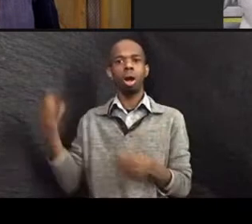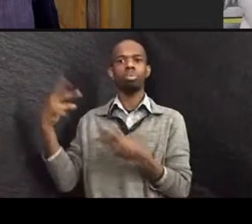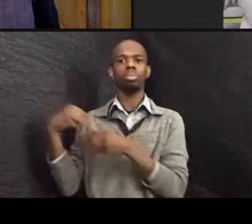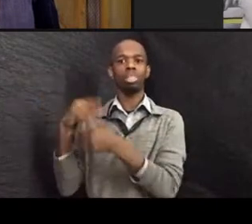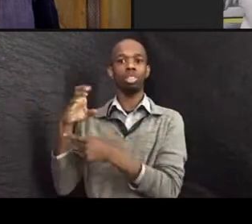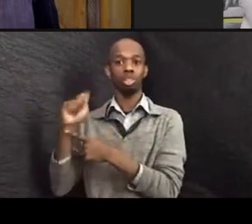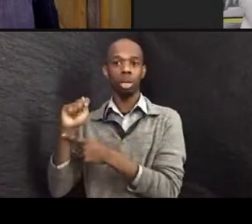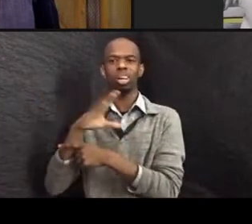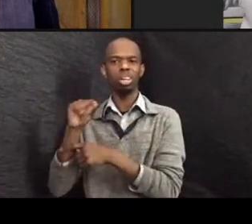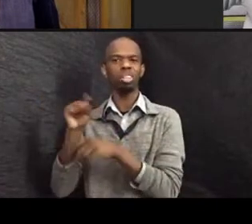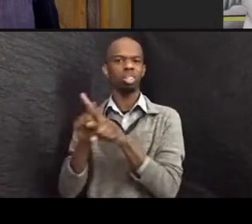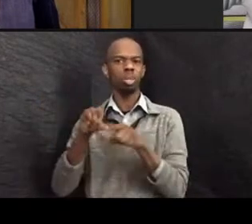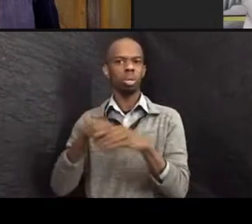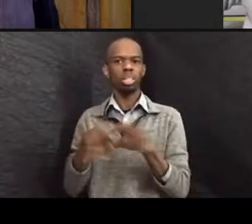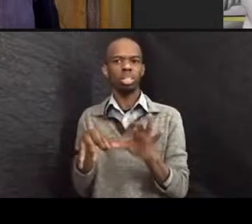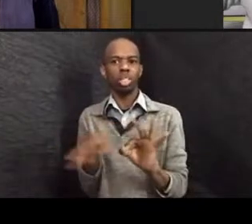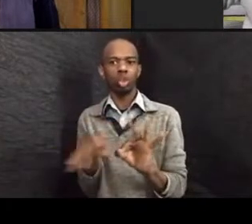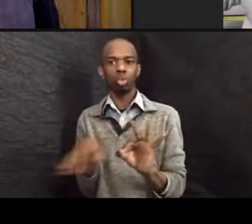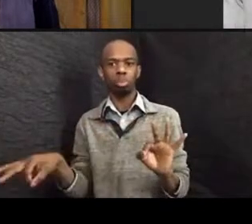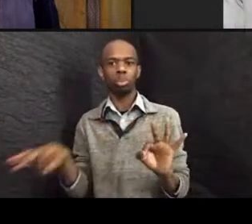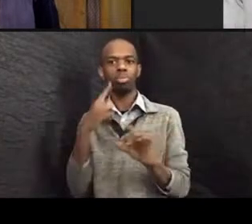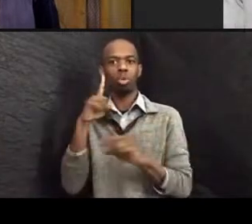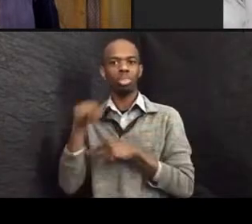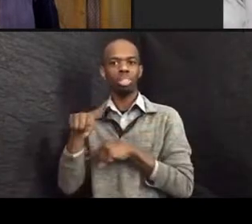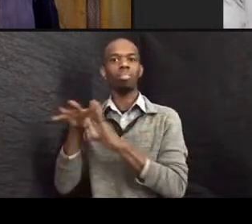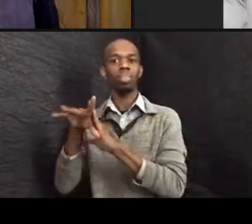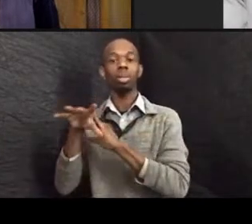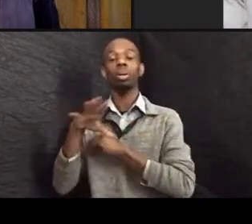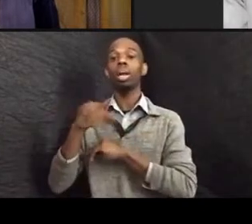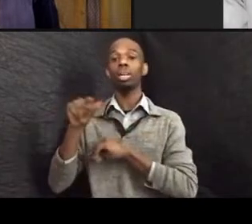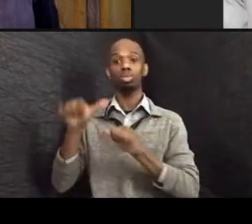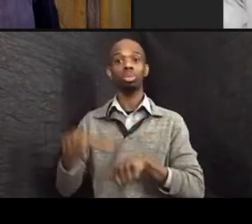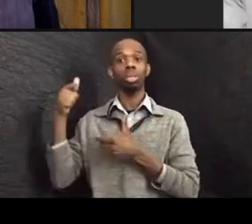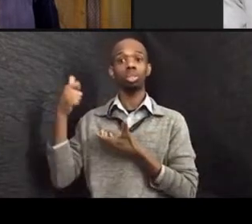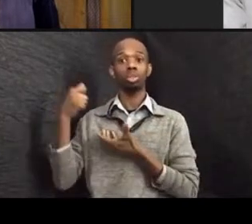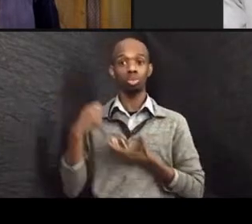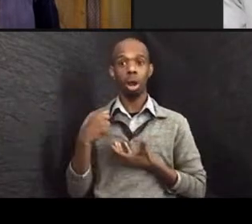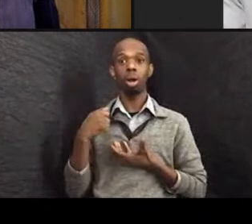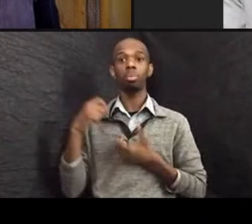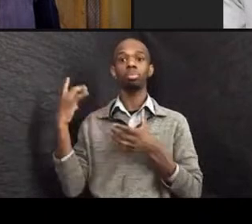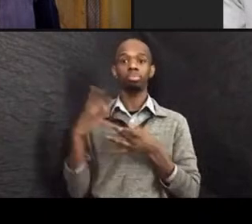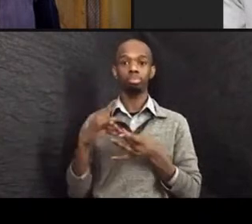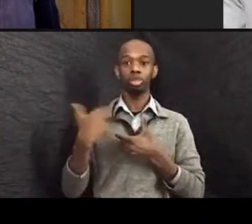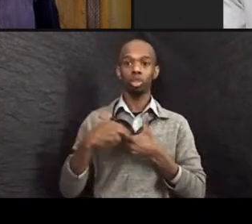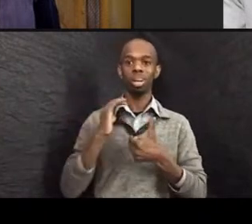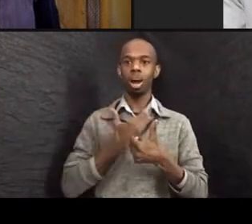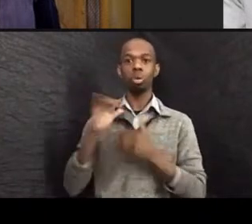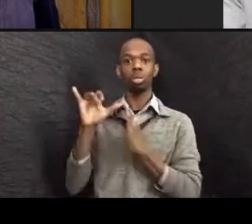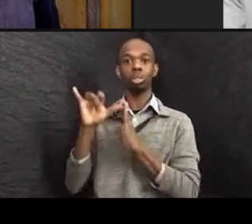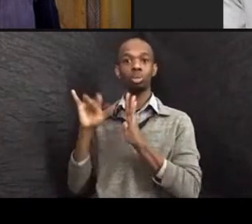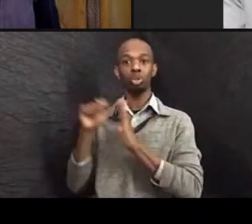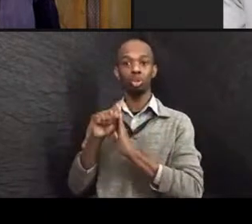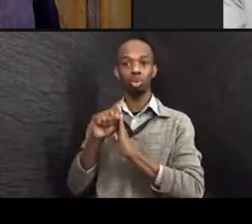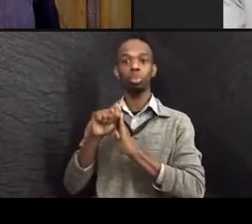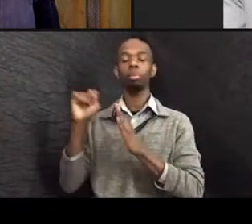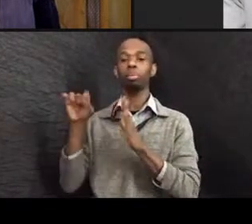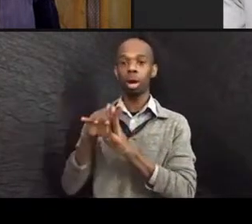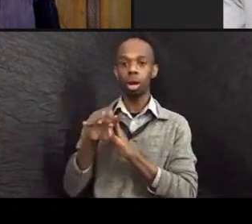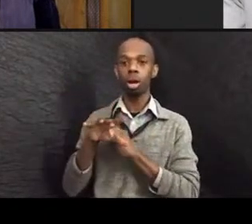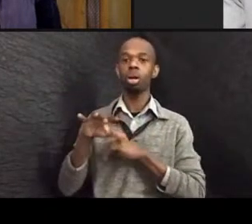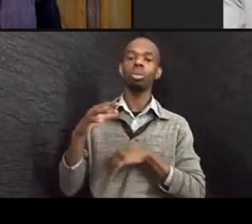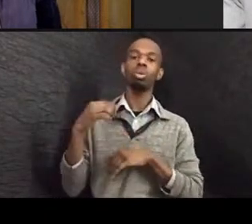Most importantly, please subscribe to our YouTube channel if you haven't already. We have a huge goal of making it